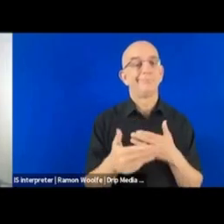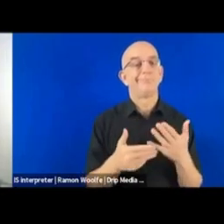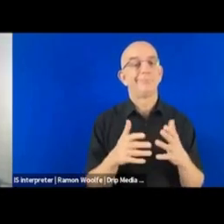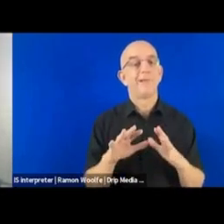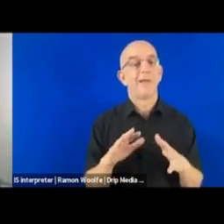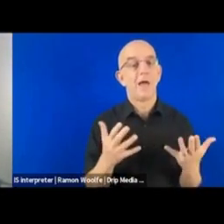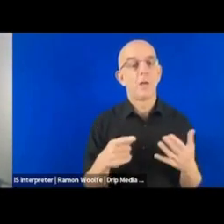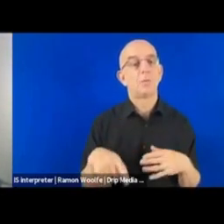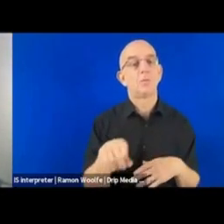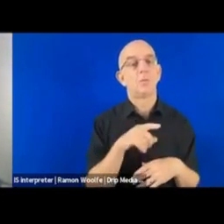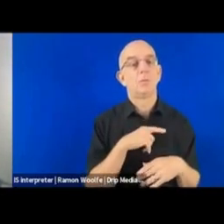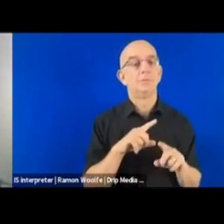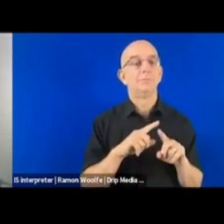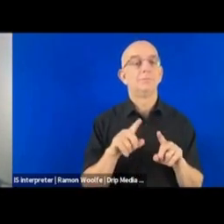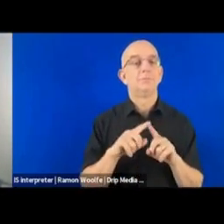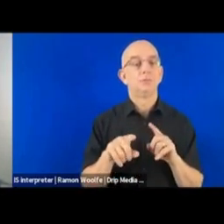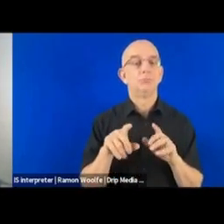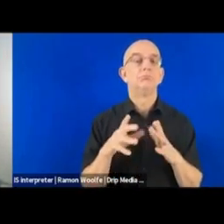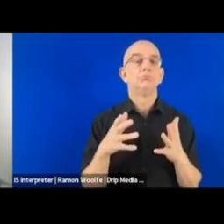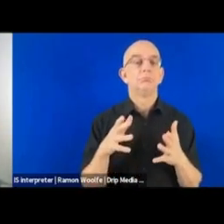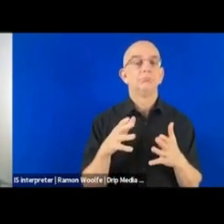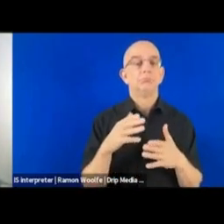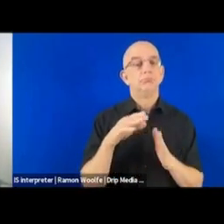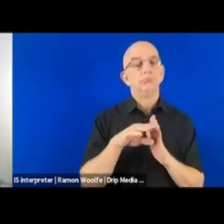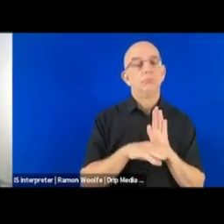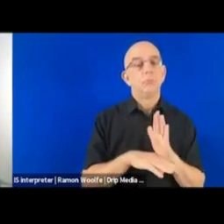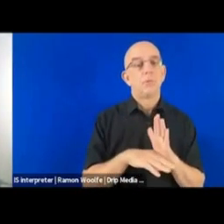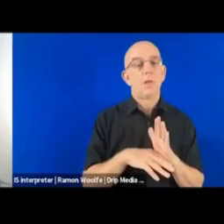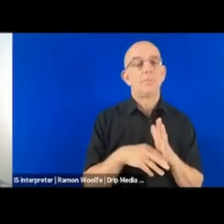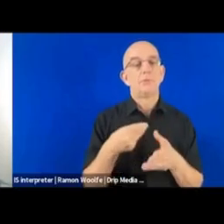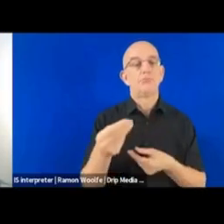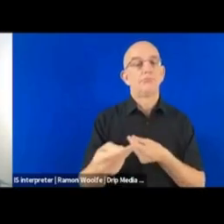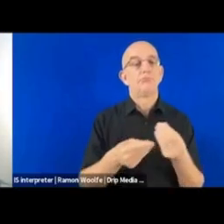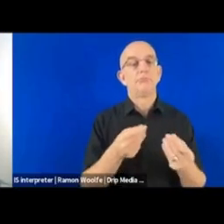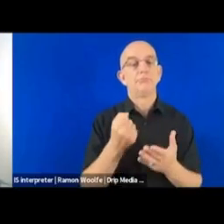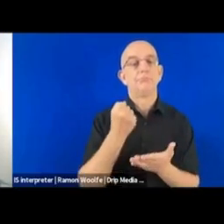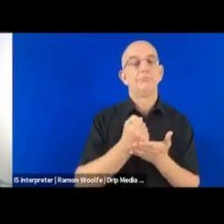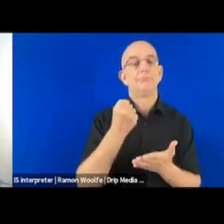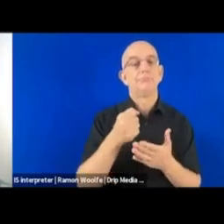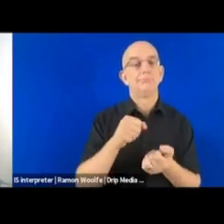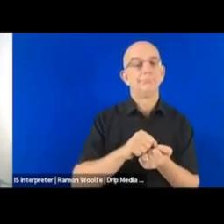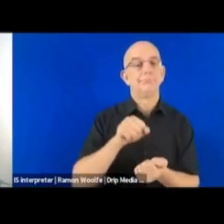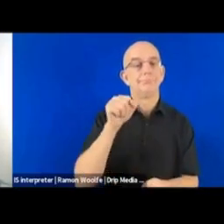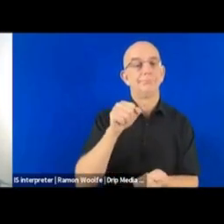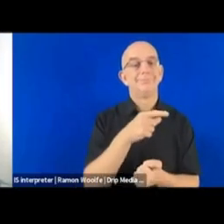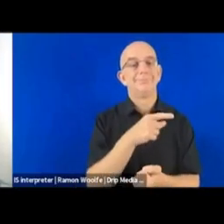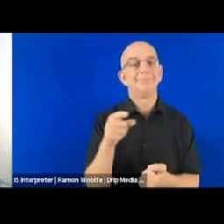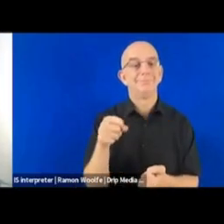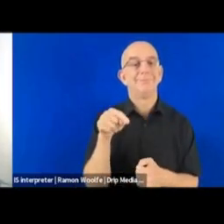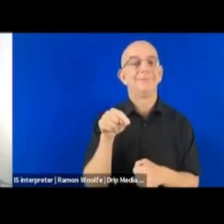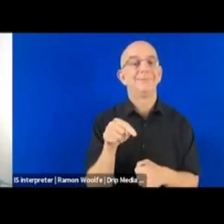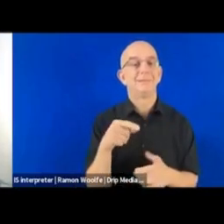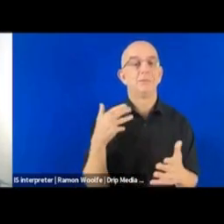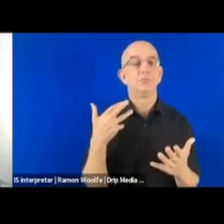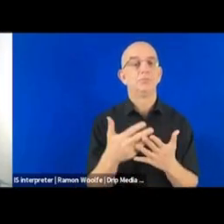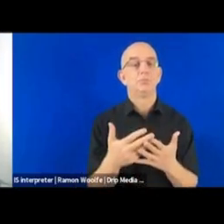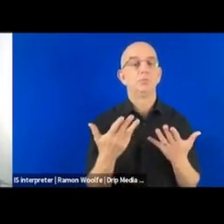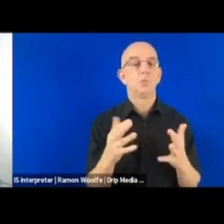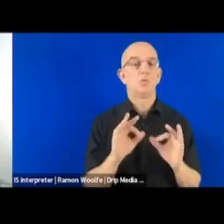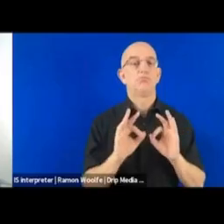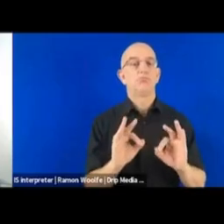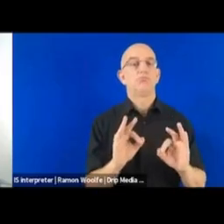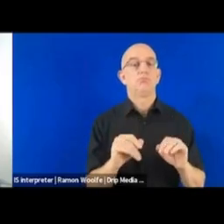of Transform, we're incorporating the building blocks of social protection and whatnot, making it more richer,